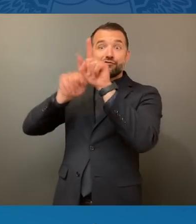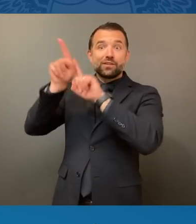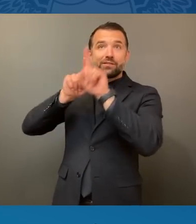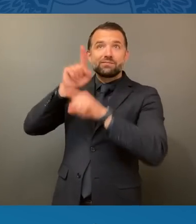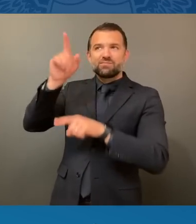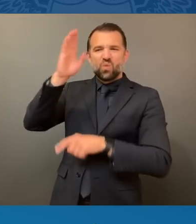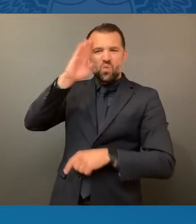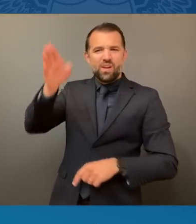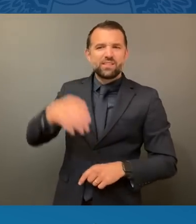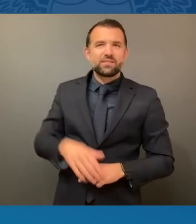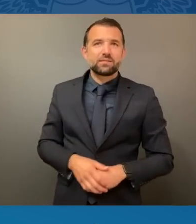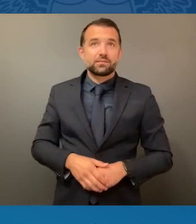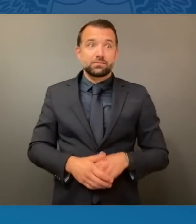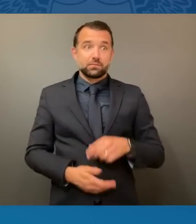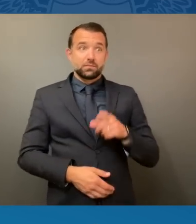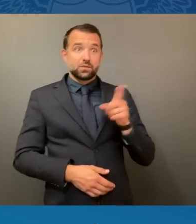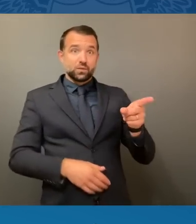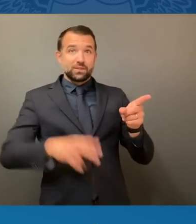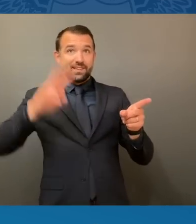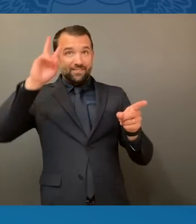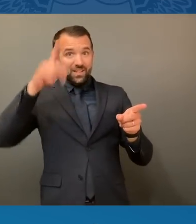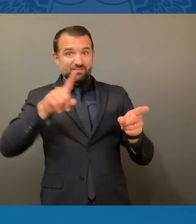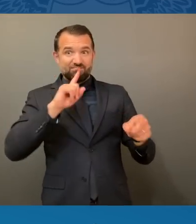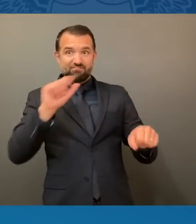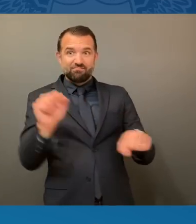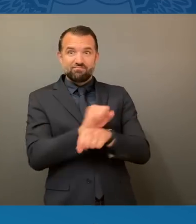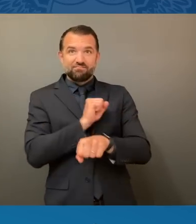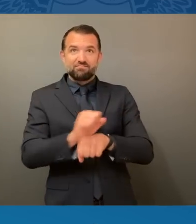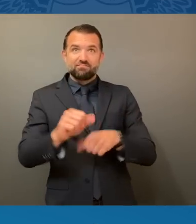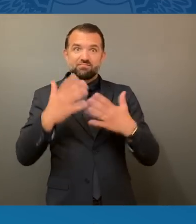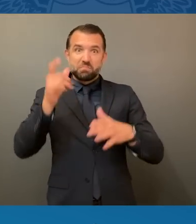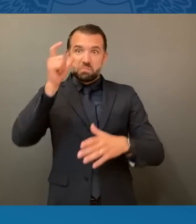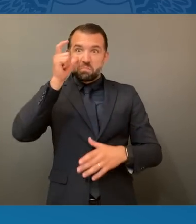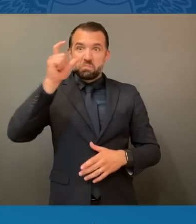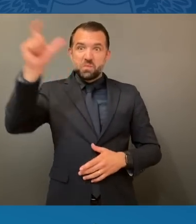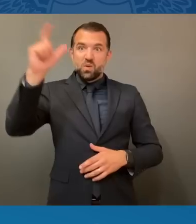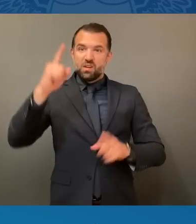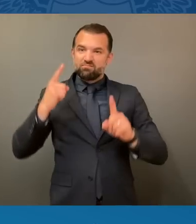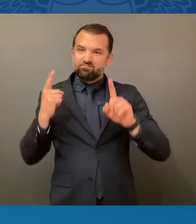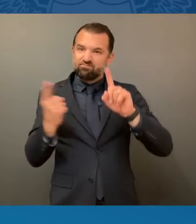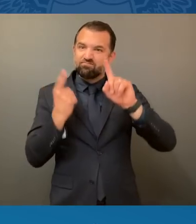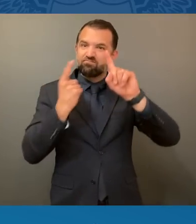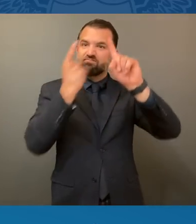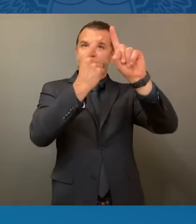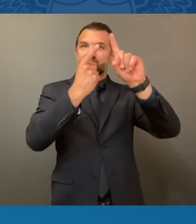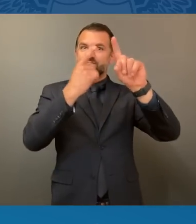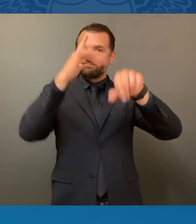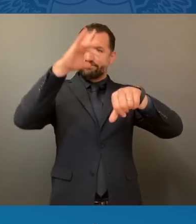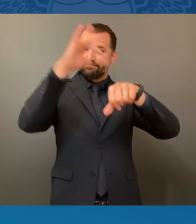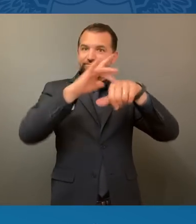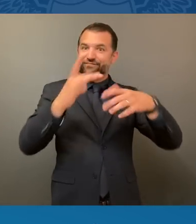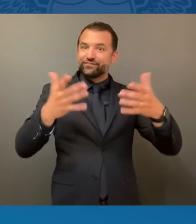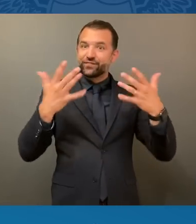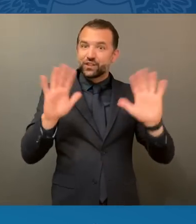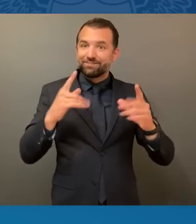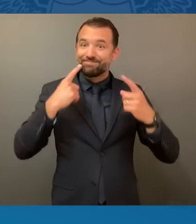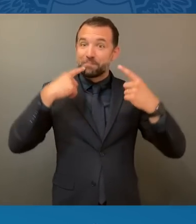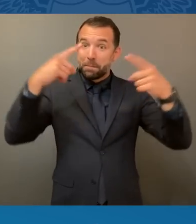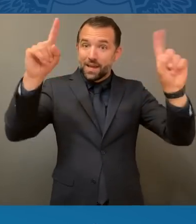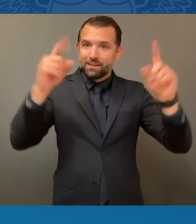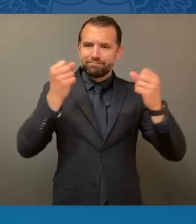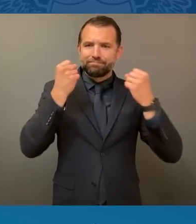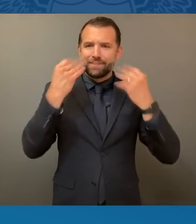Thank you. Thank you, Tisha. Now, I want to shift because we are at the Global Black Economic Forum.